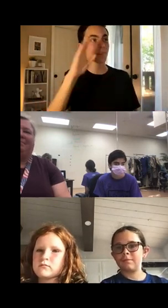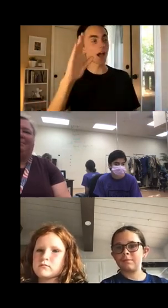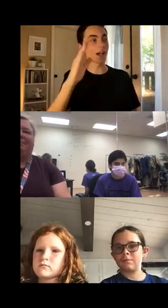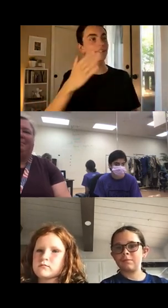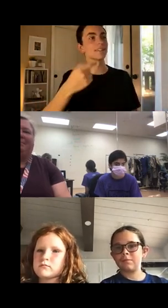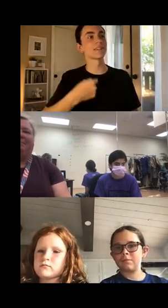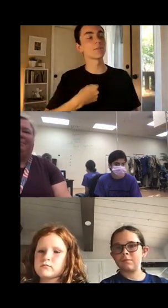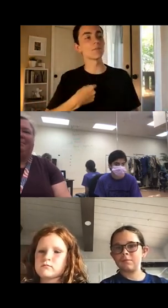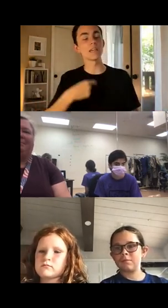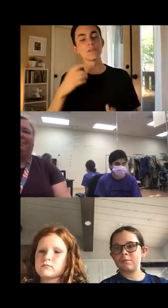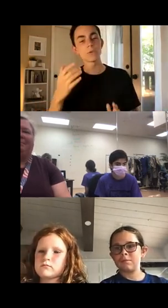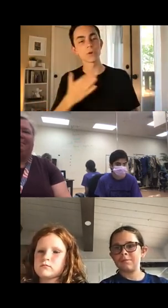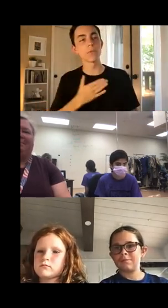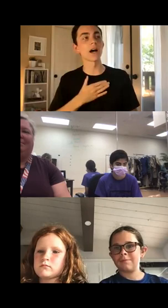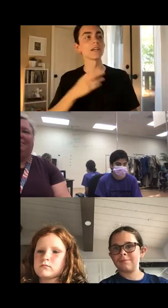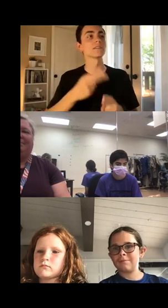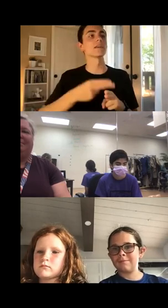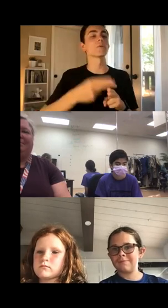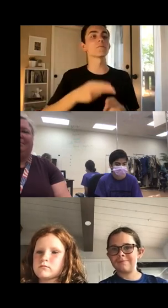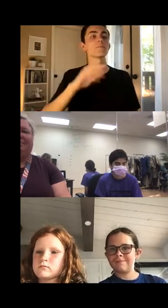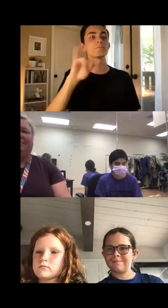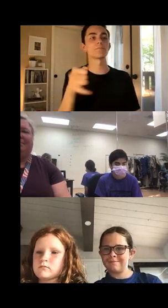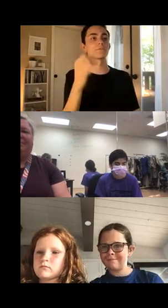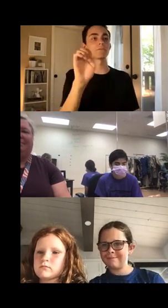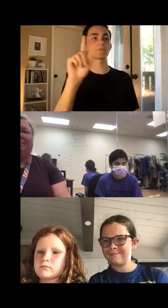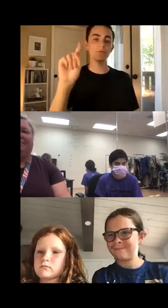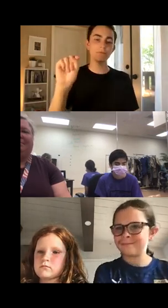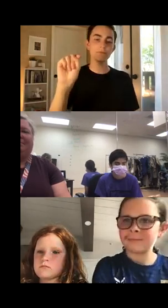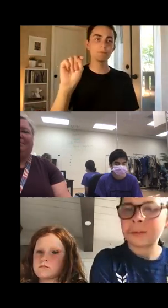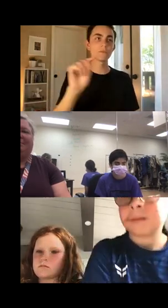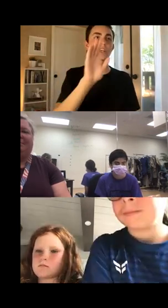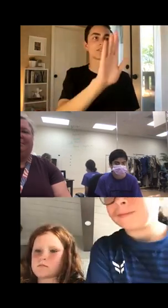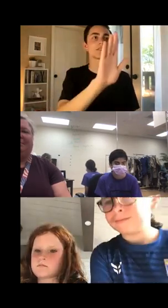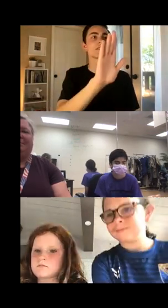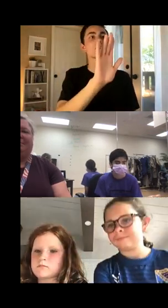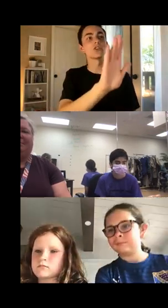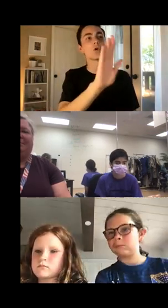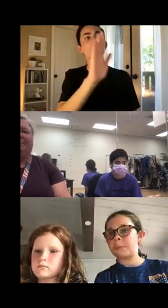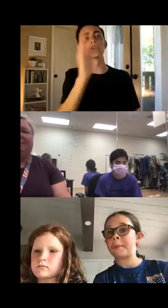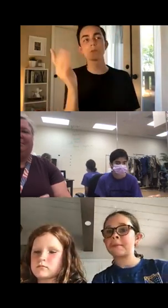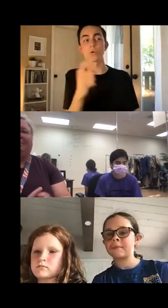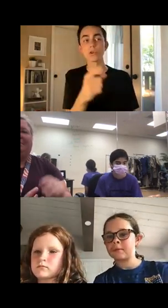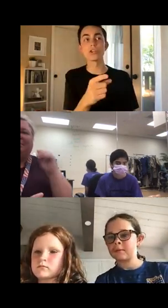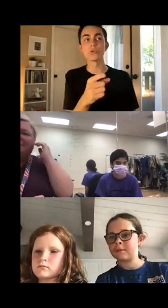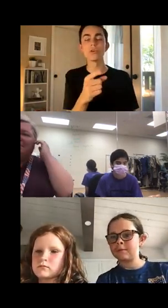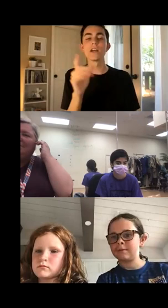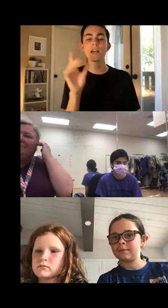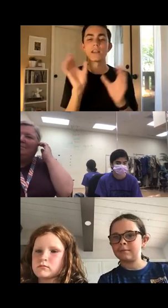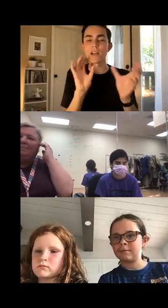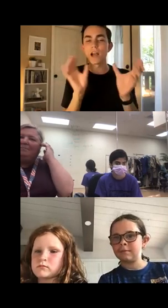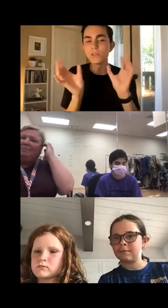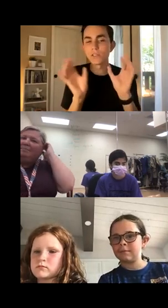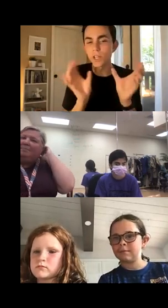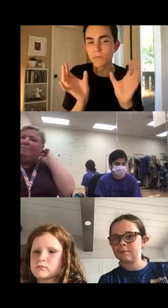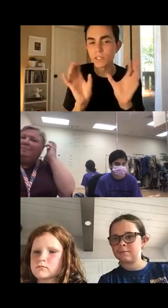say, hi, me or my name, Jett. Your or you.